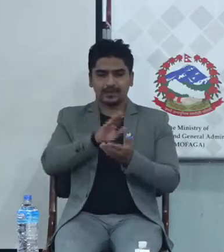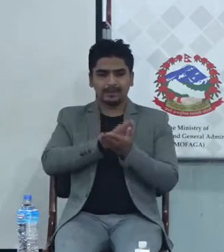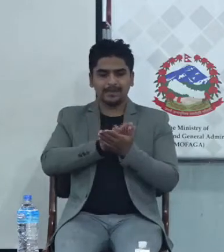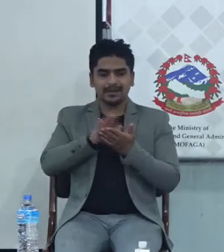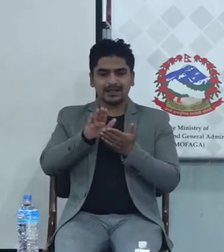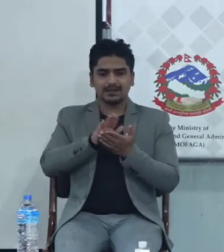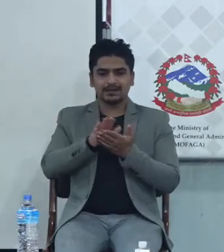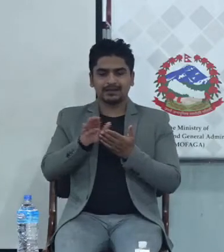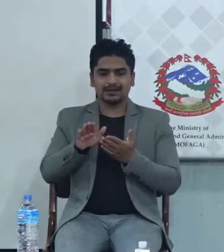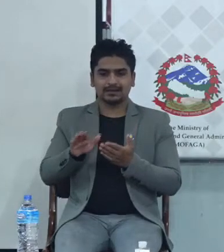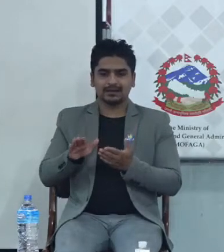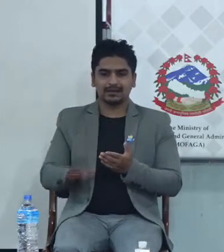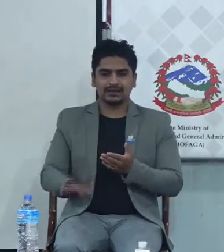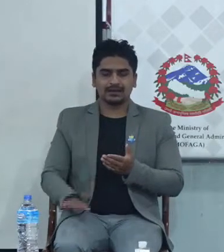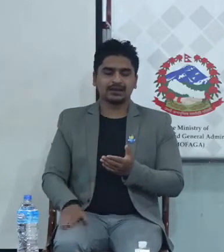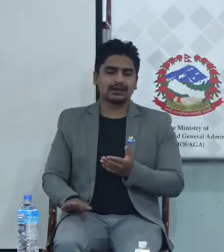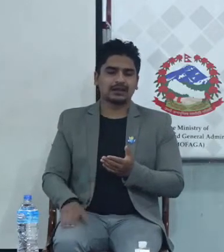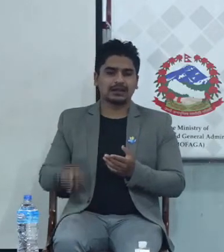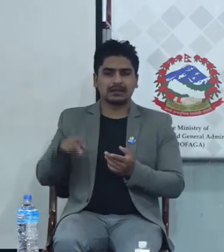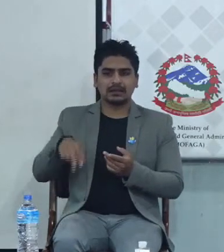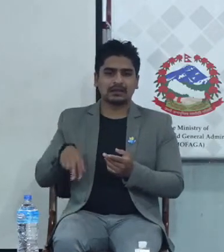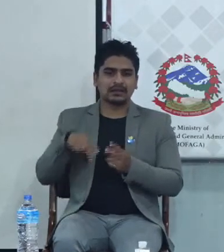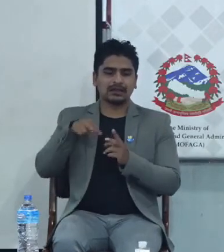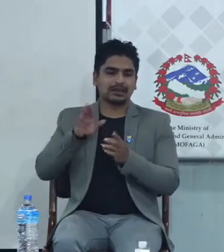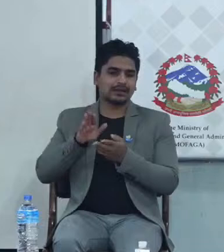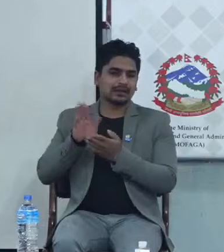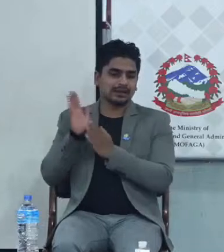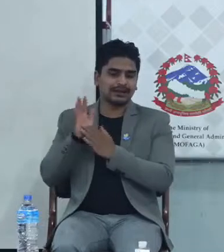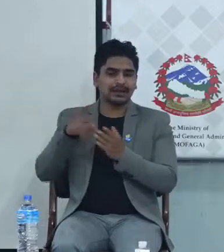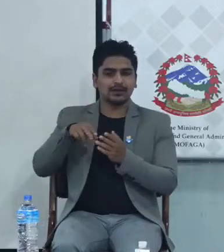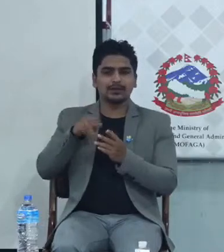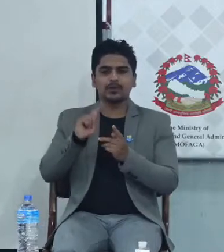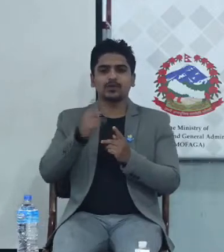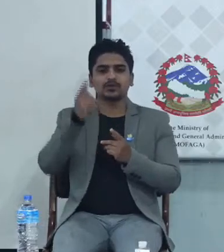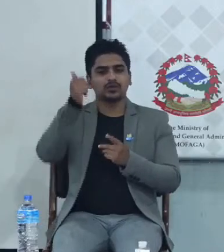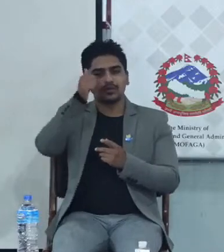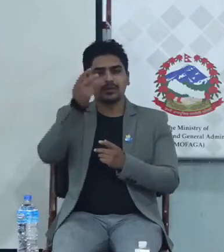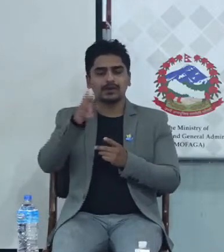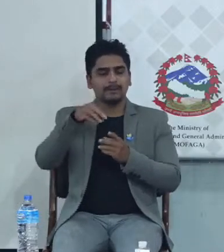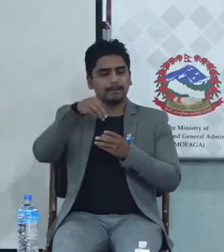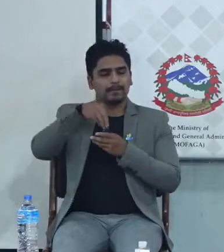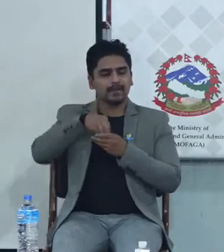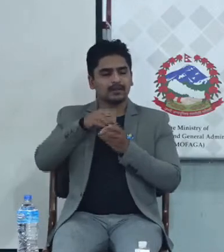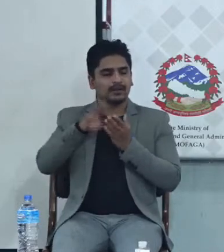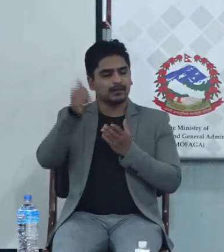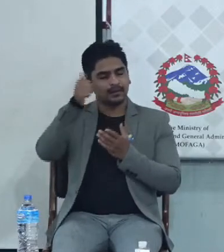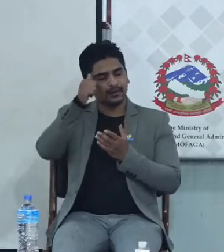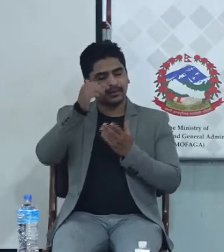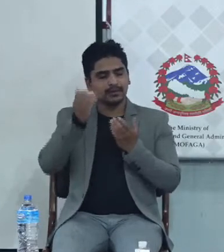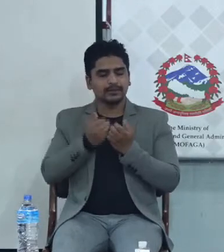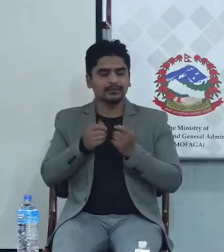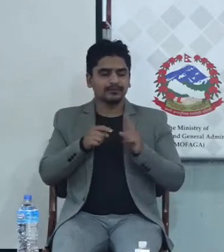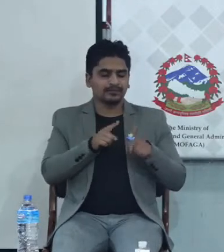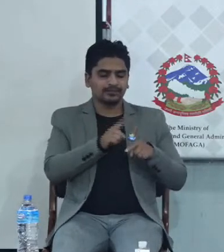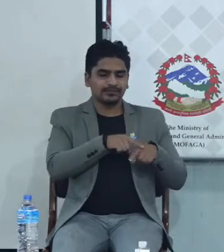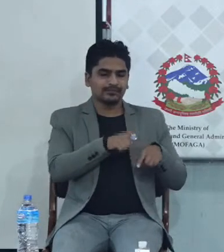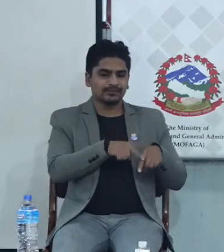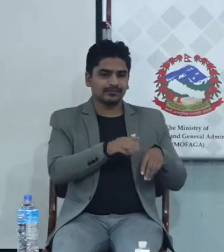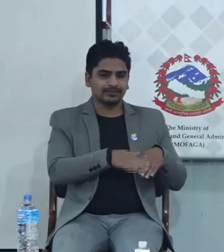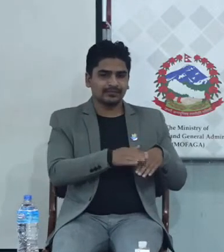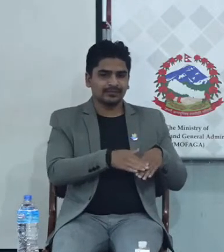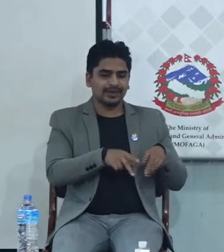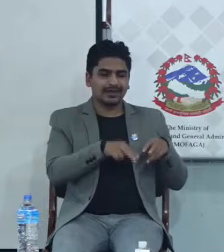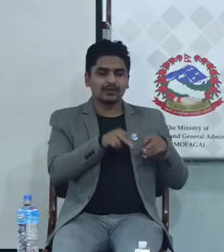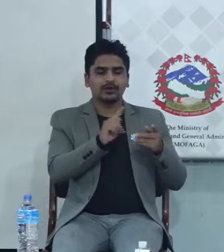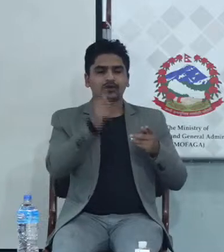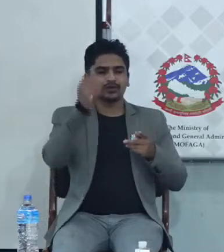in your right legs, left leg, in the middle part of your body. Experience that,